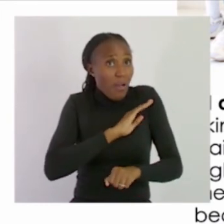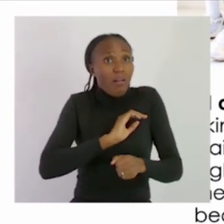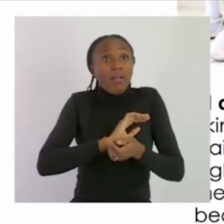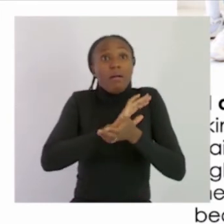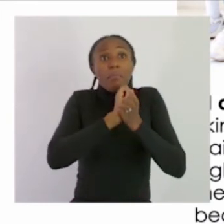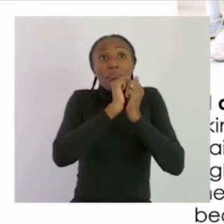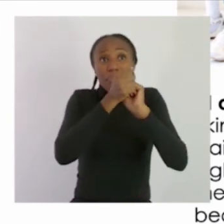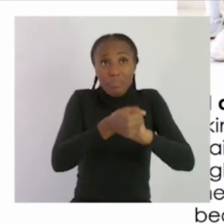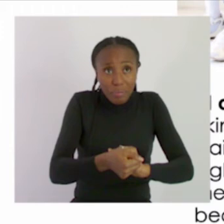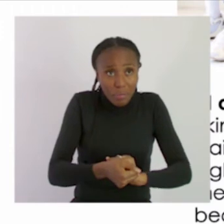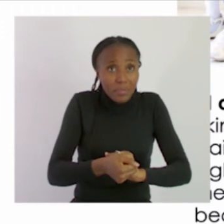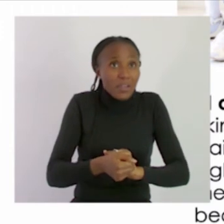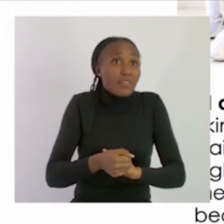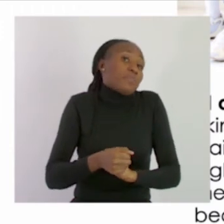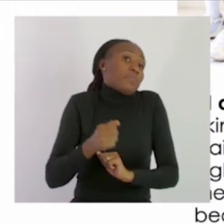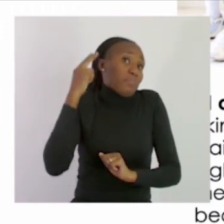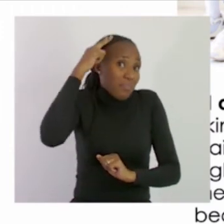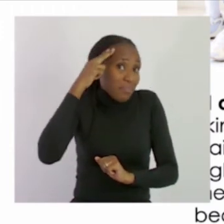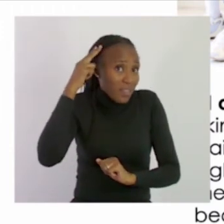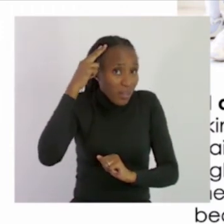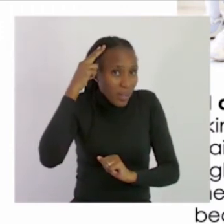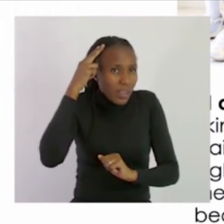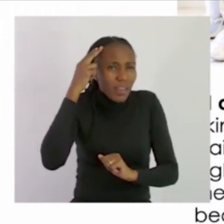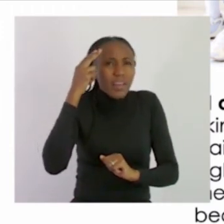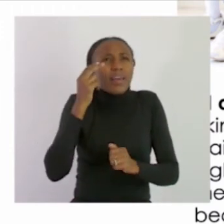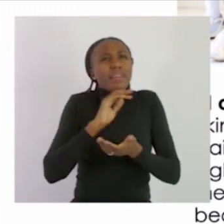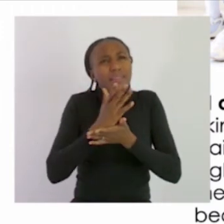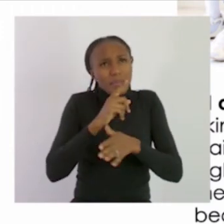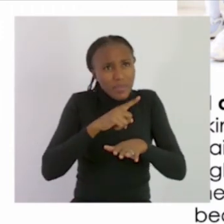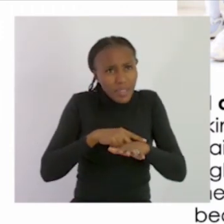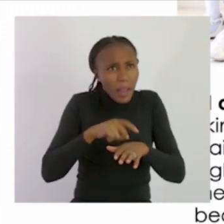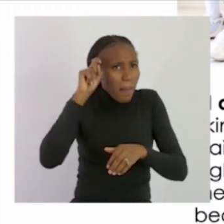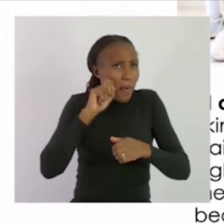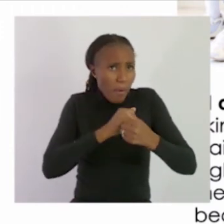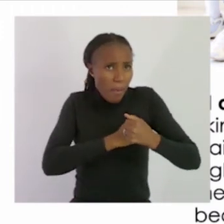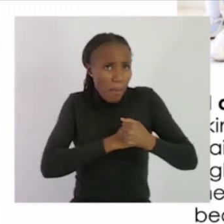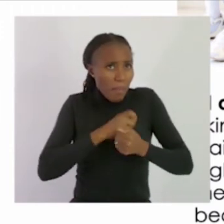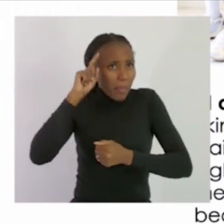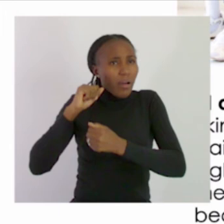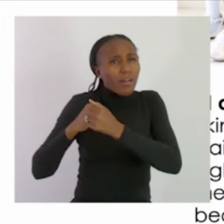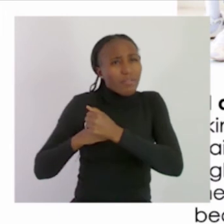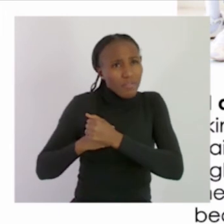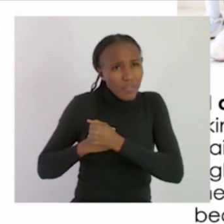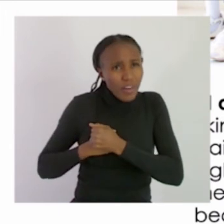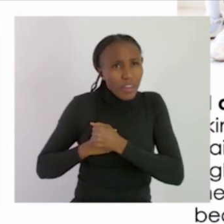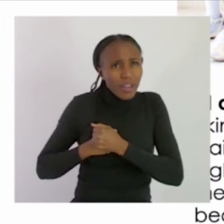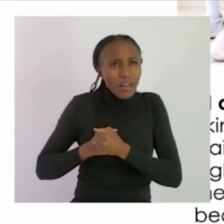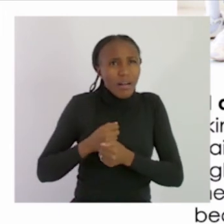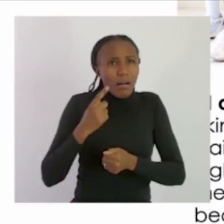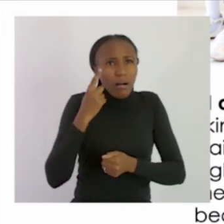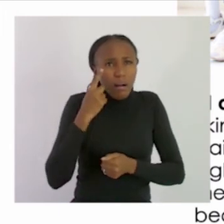The sight, the hearing, and the memory may become weaker. When you are staying with a grandmother or grandfather, they normally call